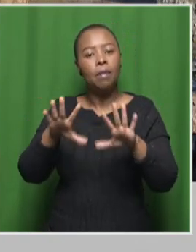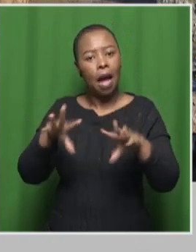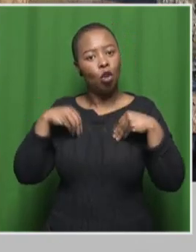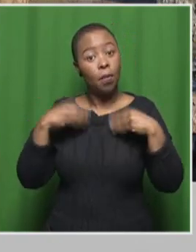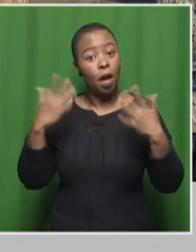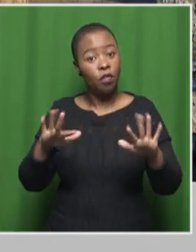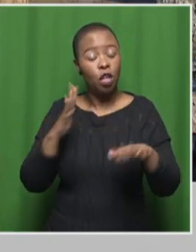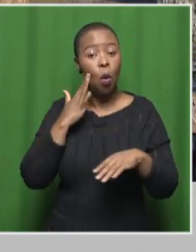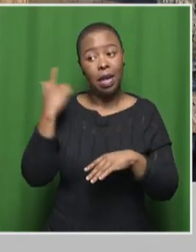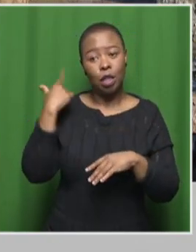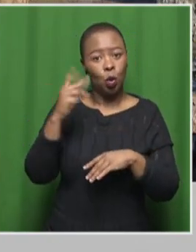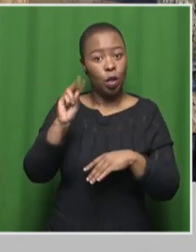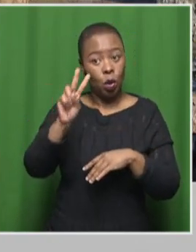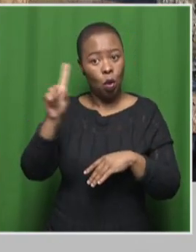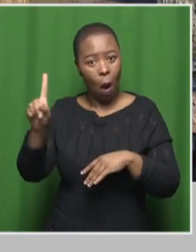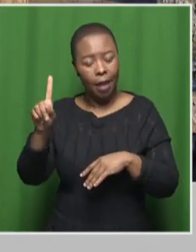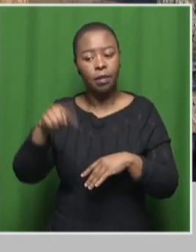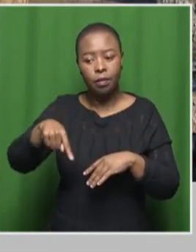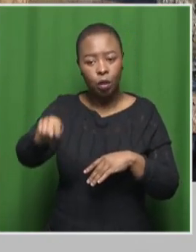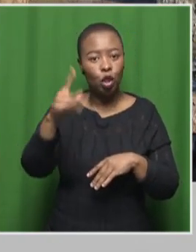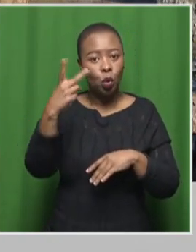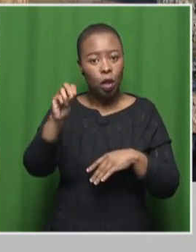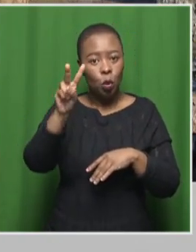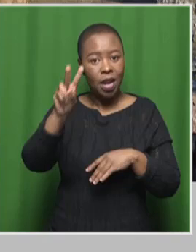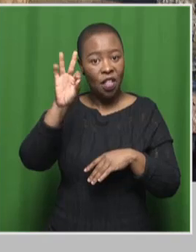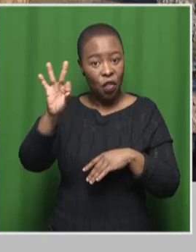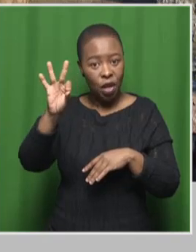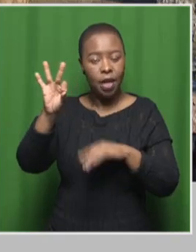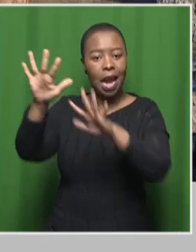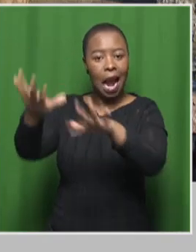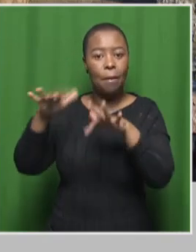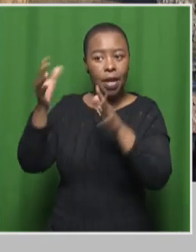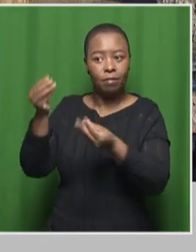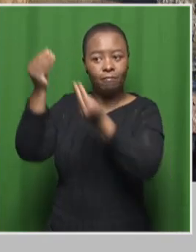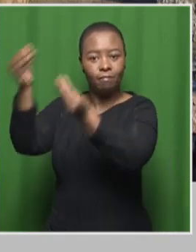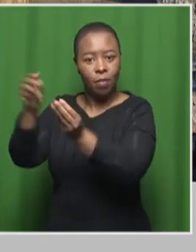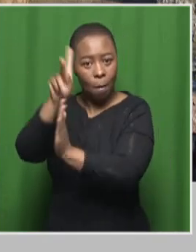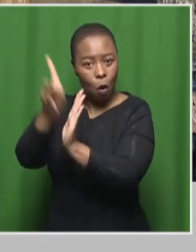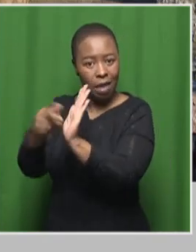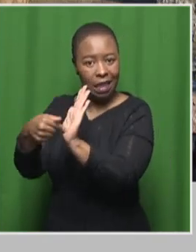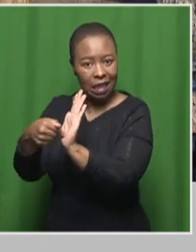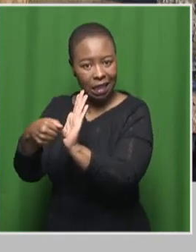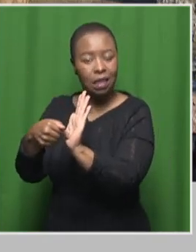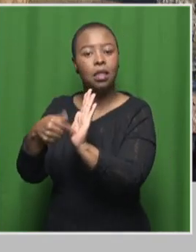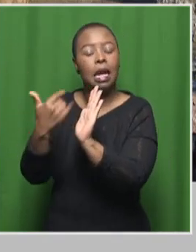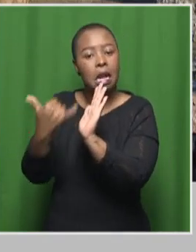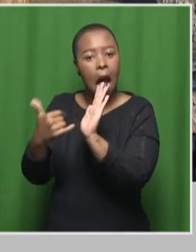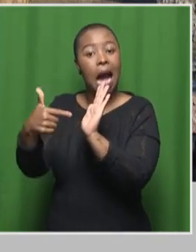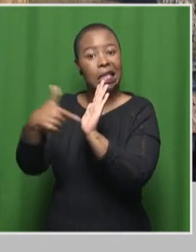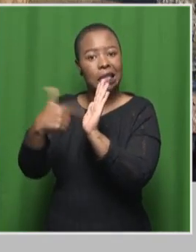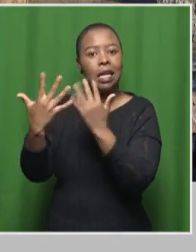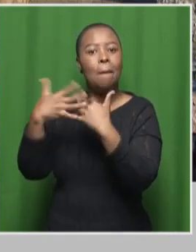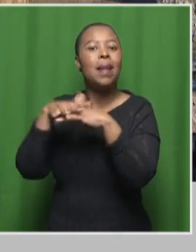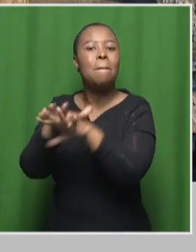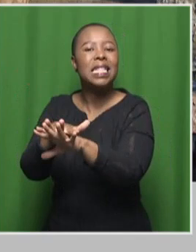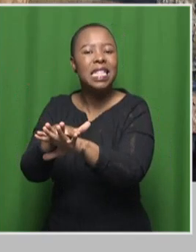and then in 2023, we then presented to Cabinet. Now, the implementation model, which is